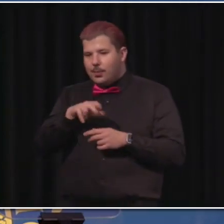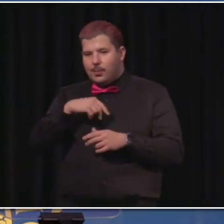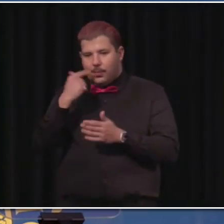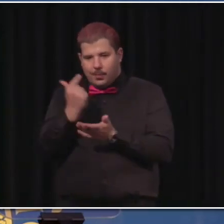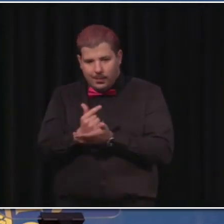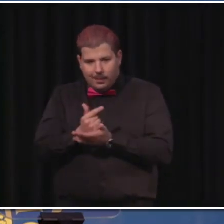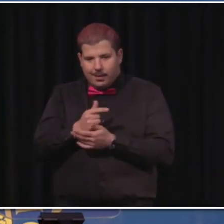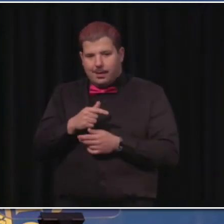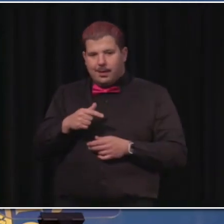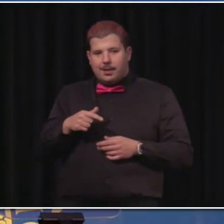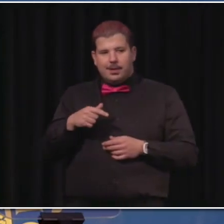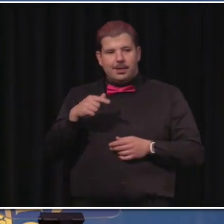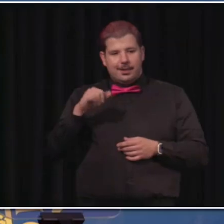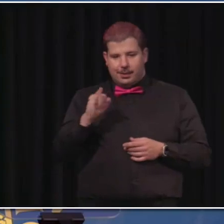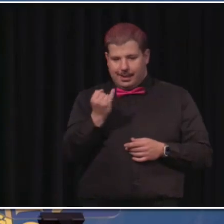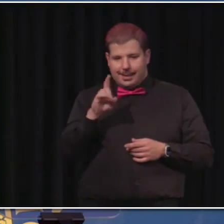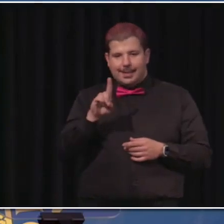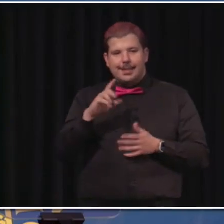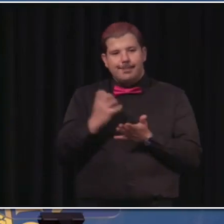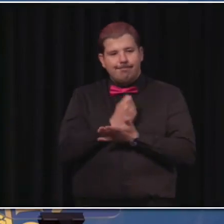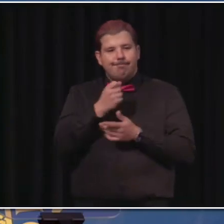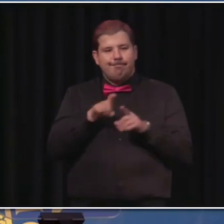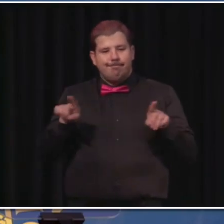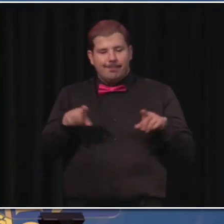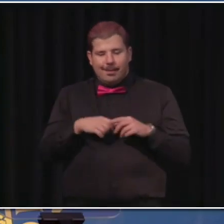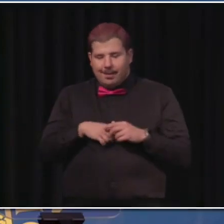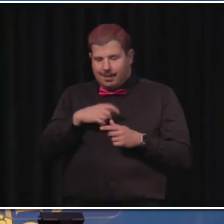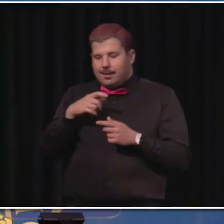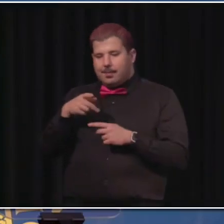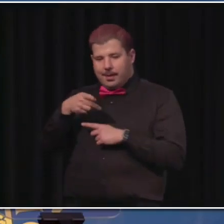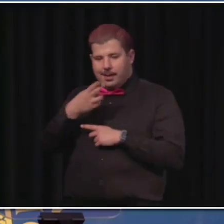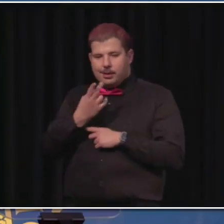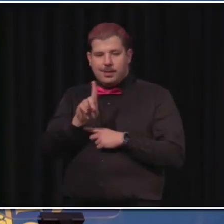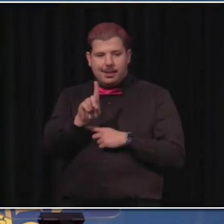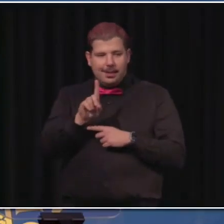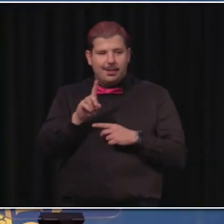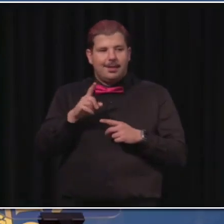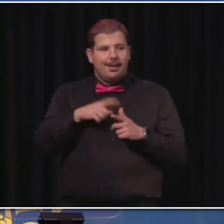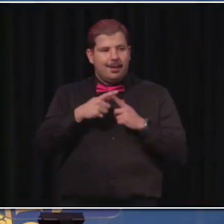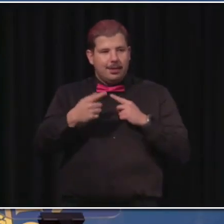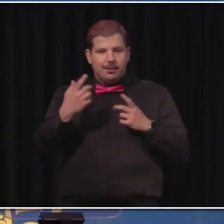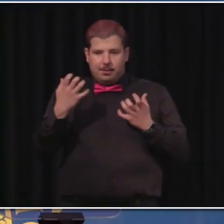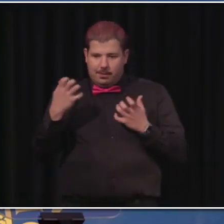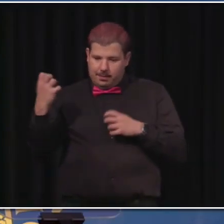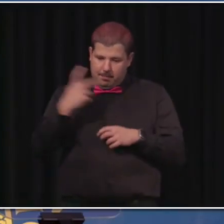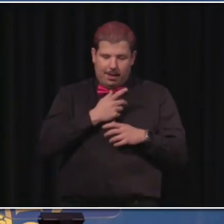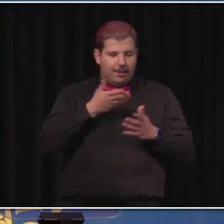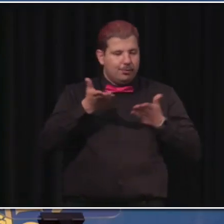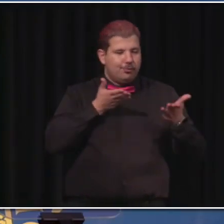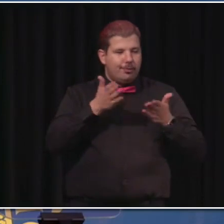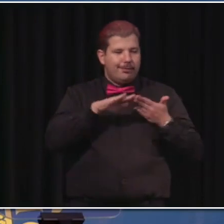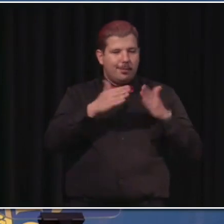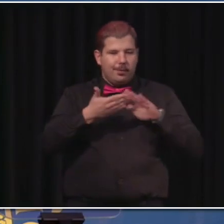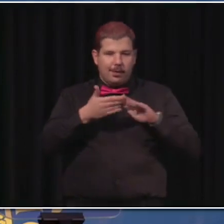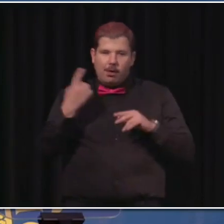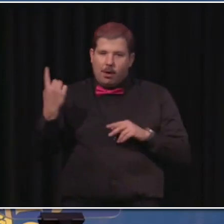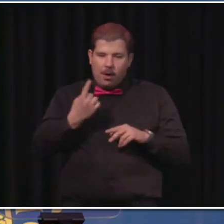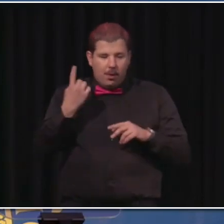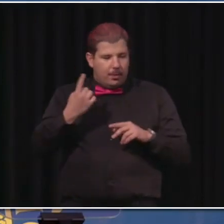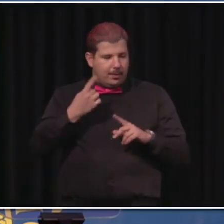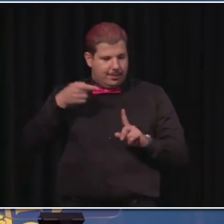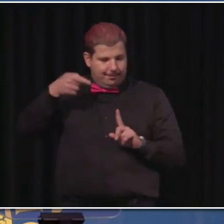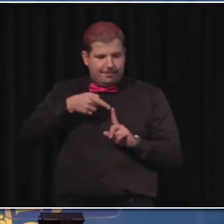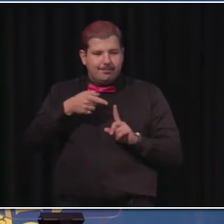a JD, a Juris Doctorate. She also got her PhD. And then she came back and wanted to serve this community. She was always one